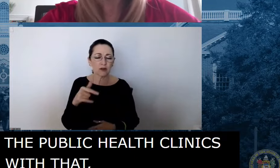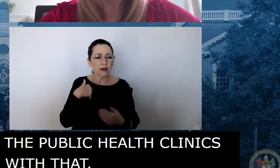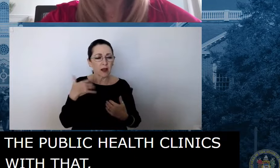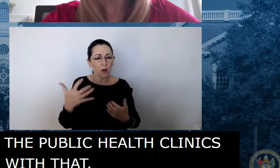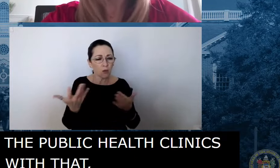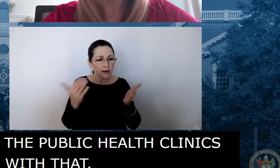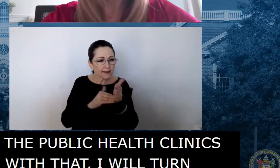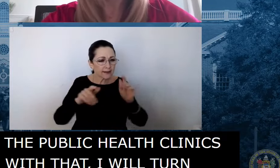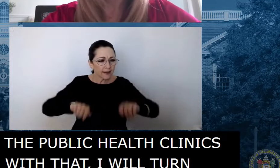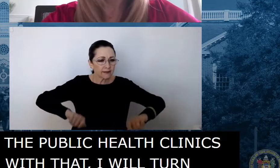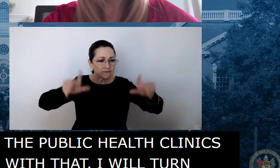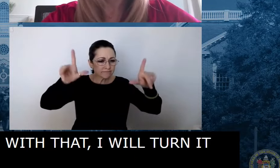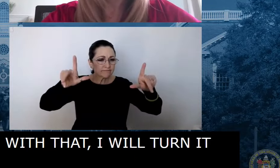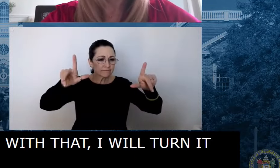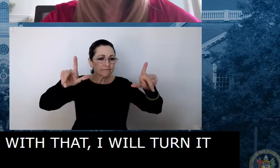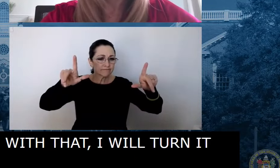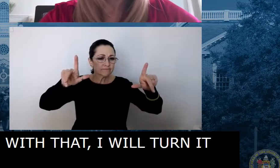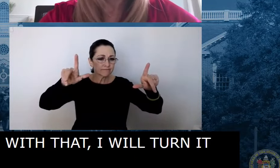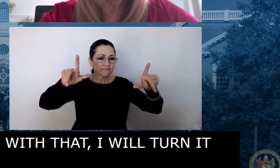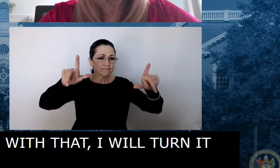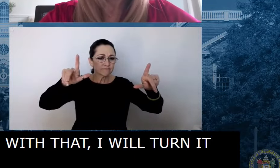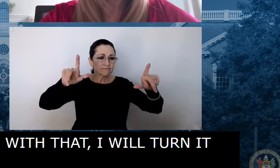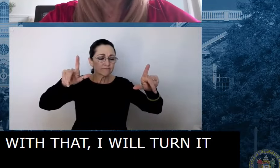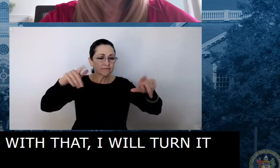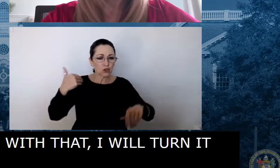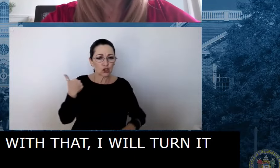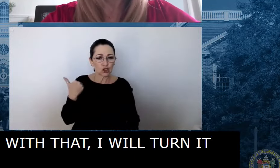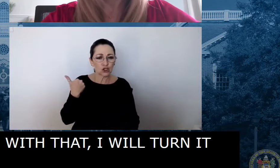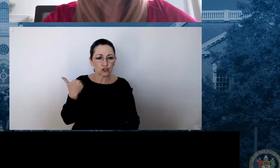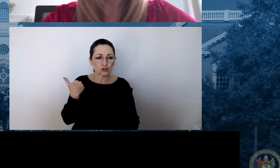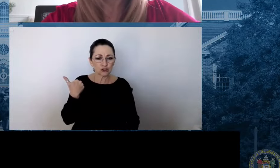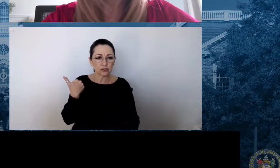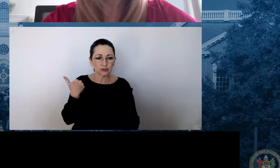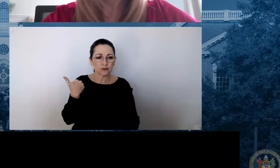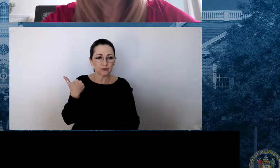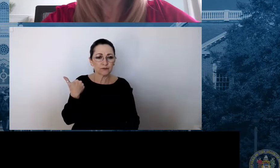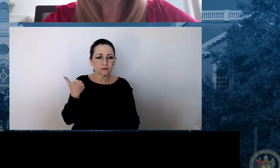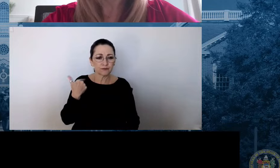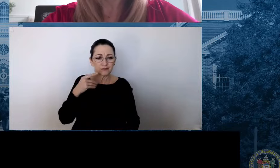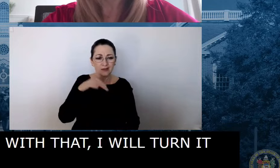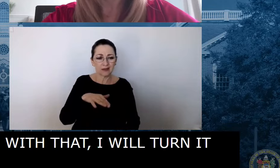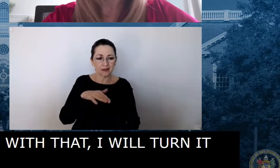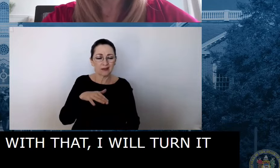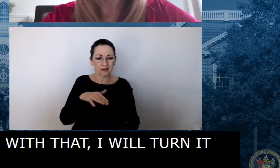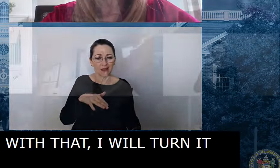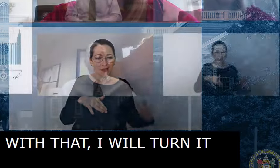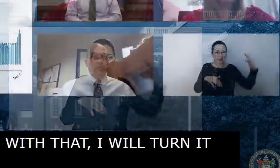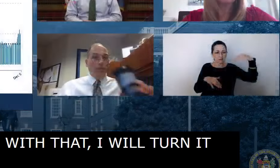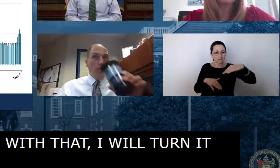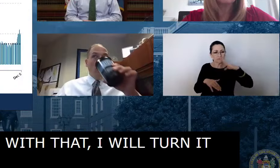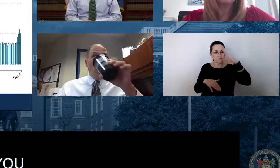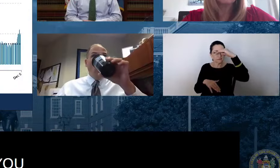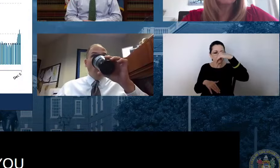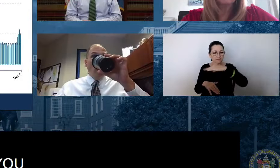the graph that we had earlier that shows the roller coaster ride that we've been